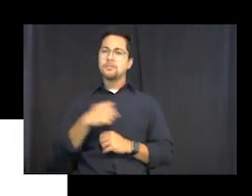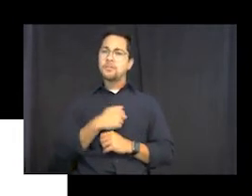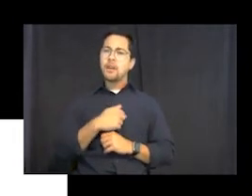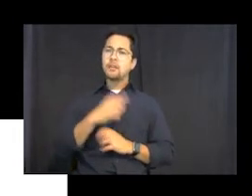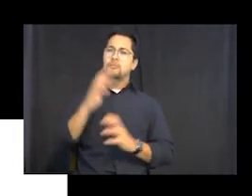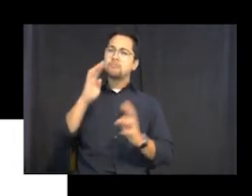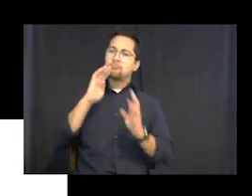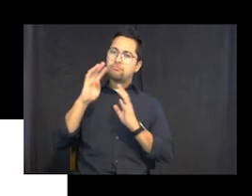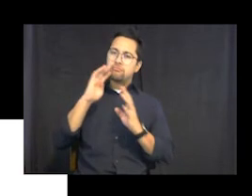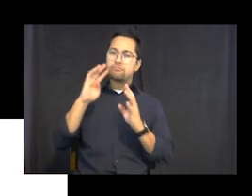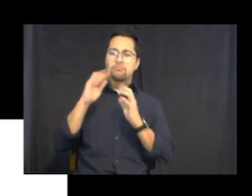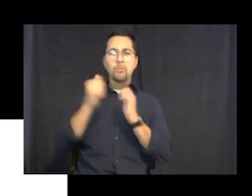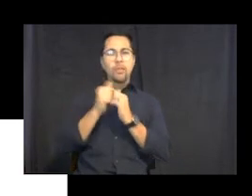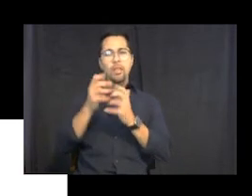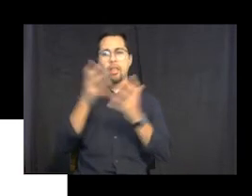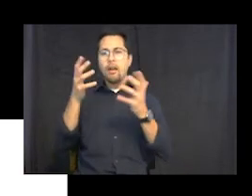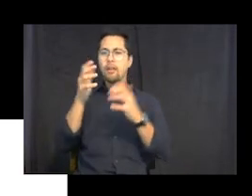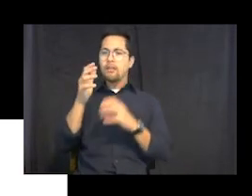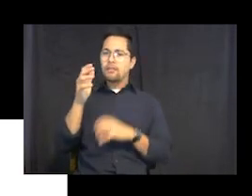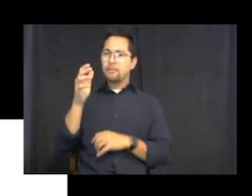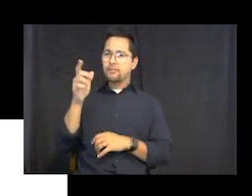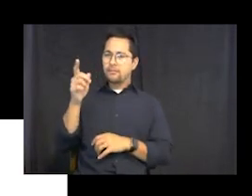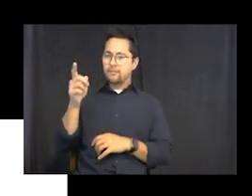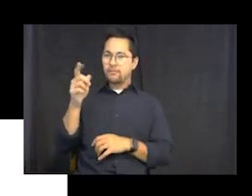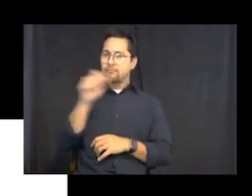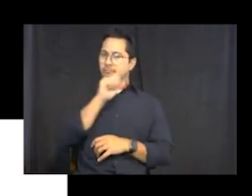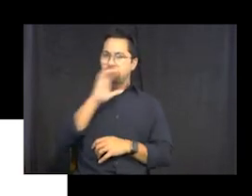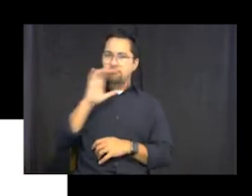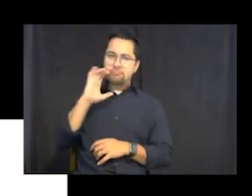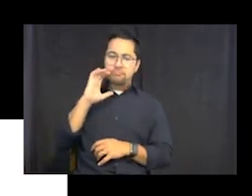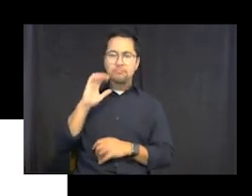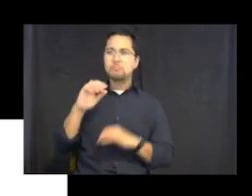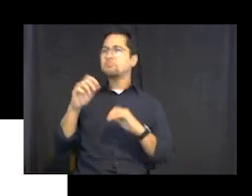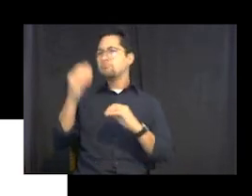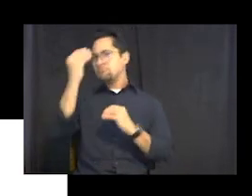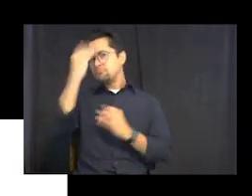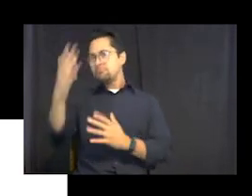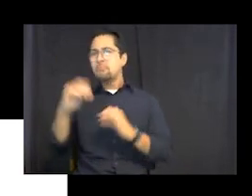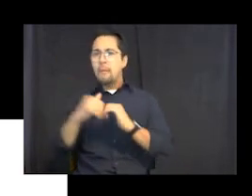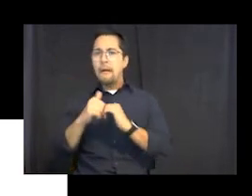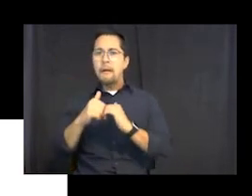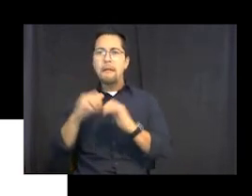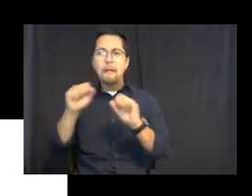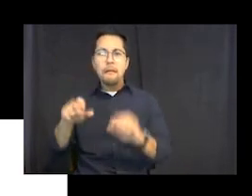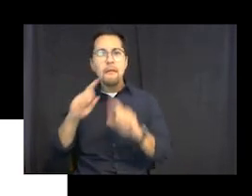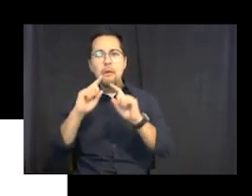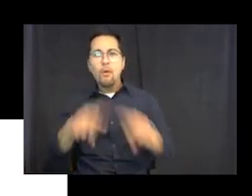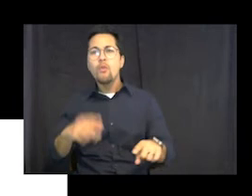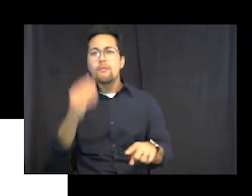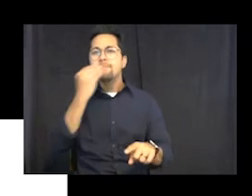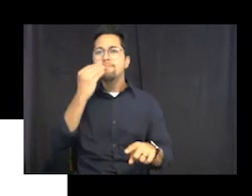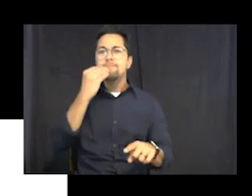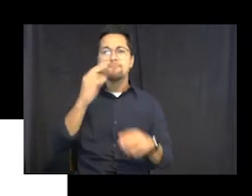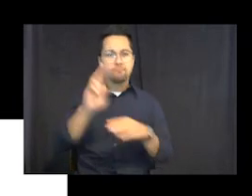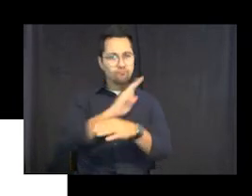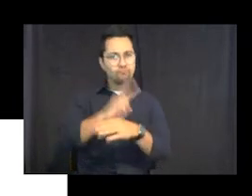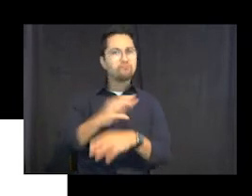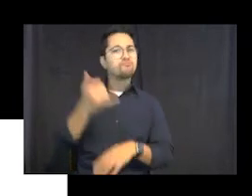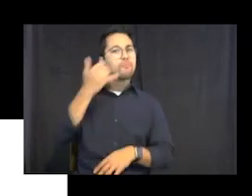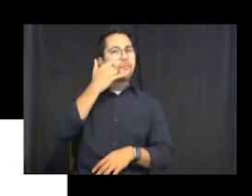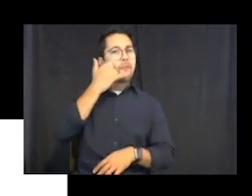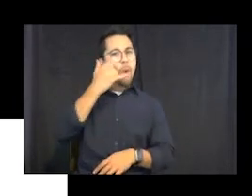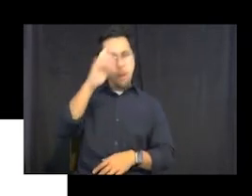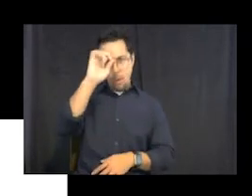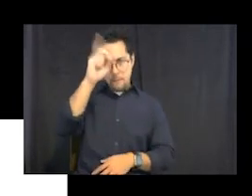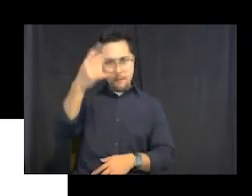talking a lot of our senior members through how to order groceries using a smartphone,